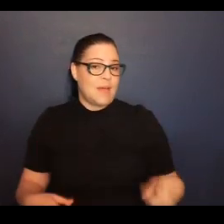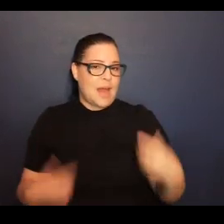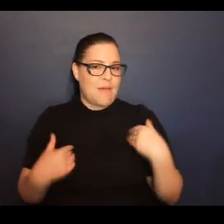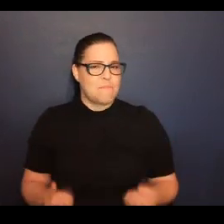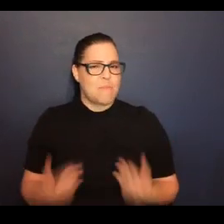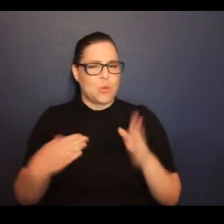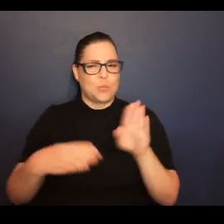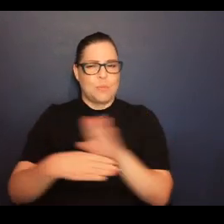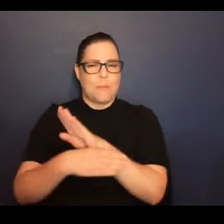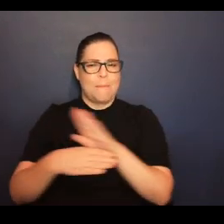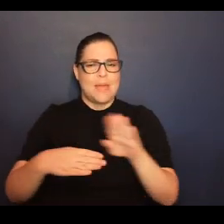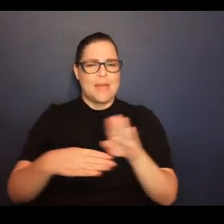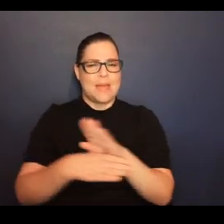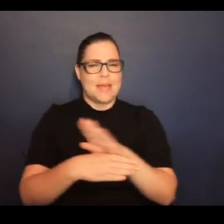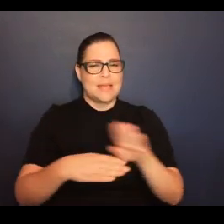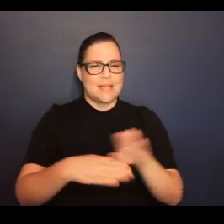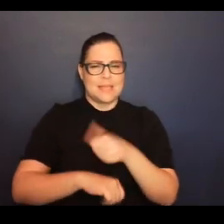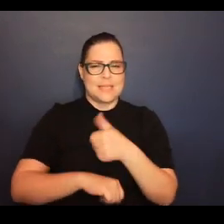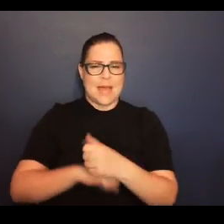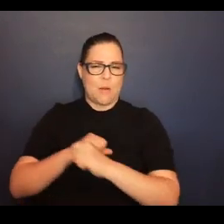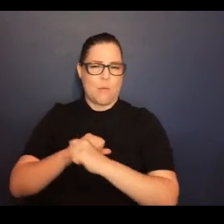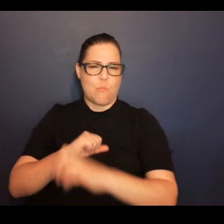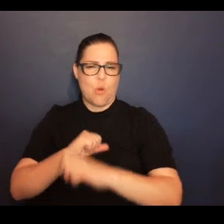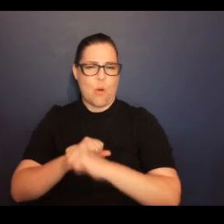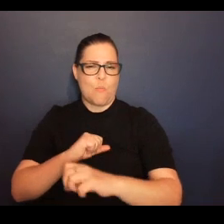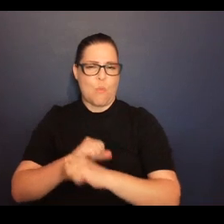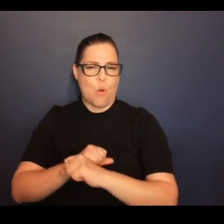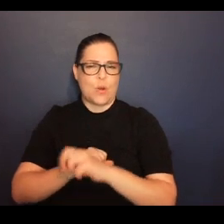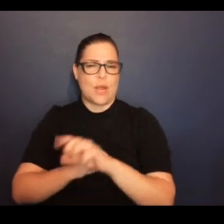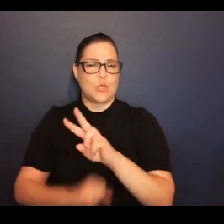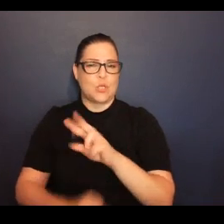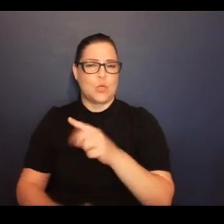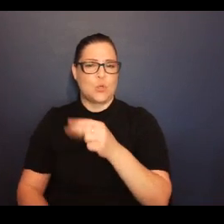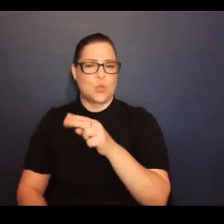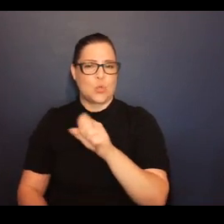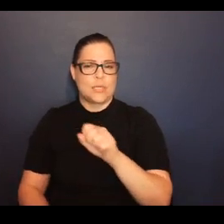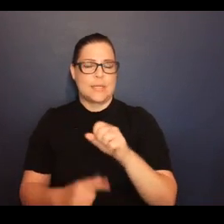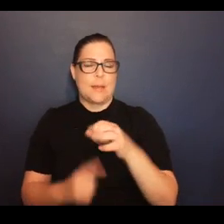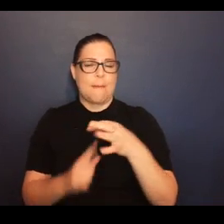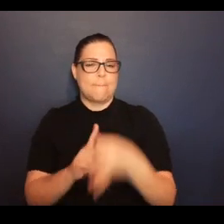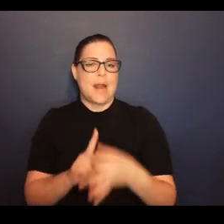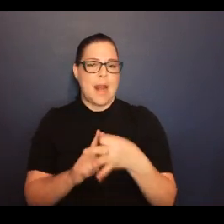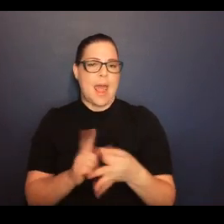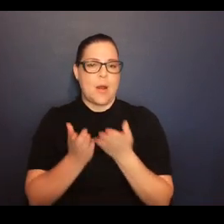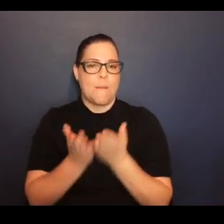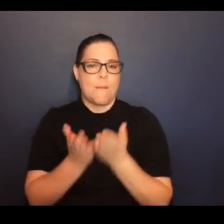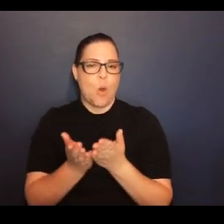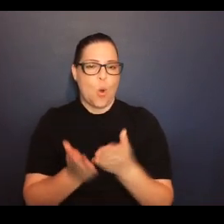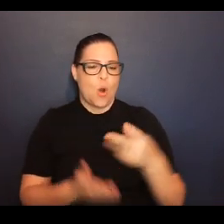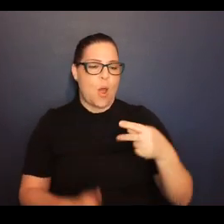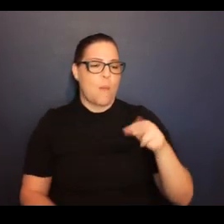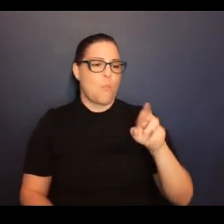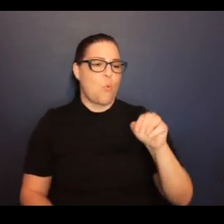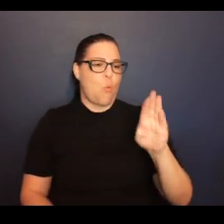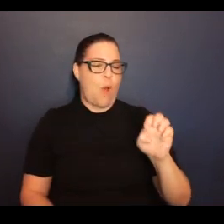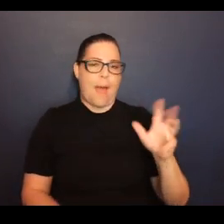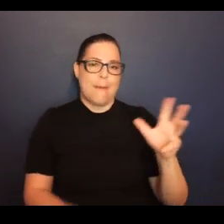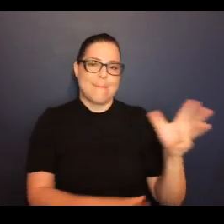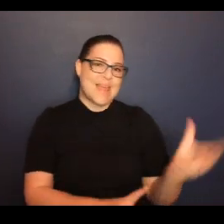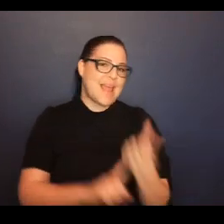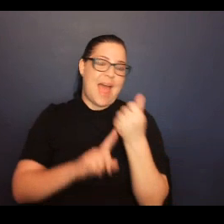business activations where we were promoting Two Georges, Banana Boat, Prime Catch, Artsy Living Studio provided an